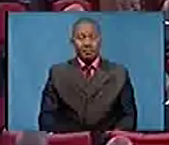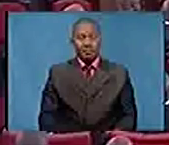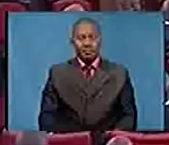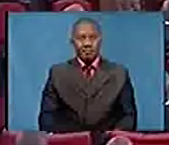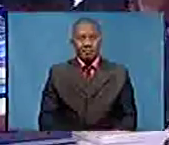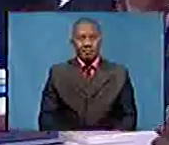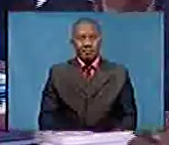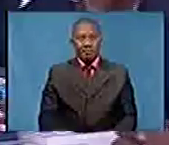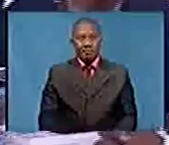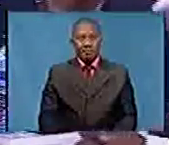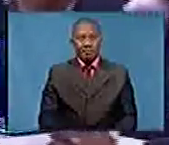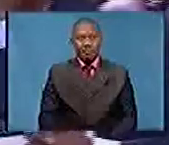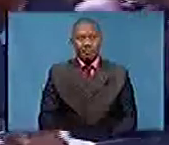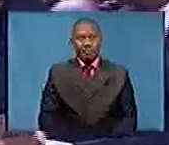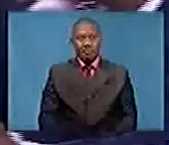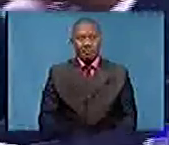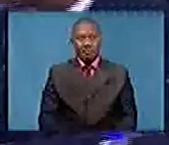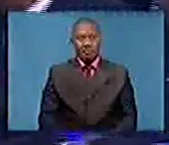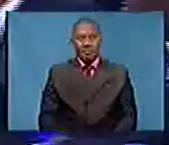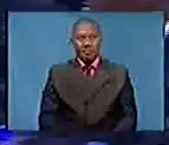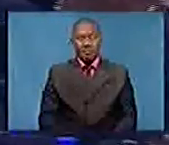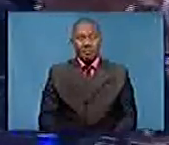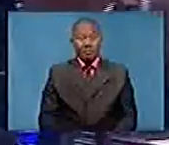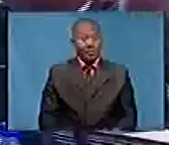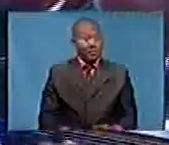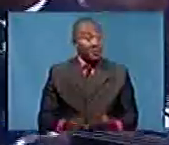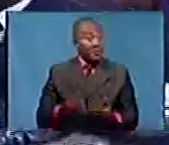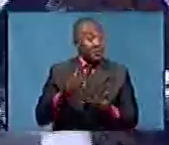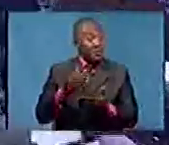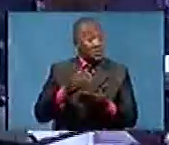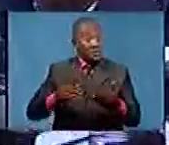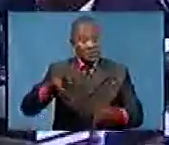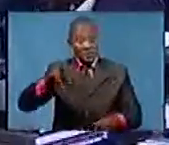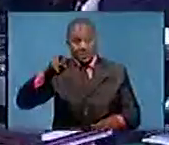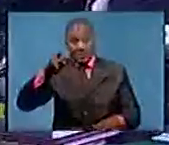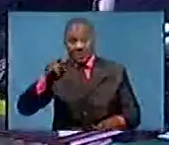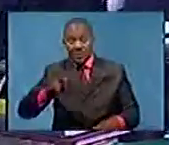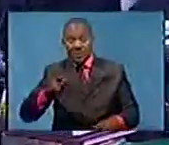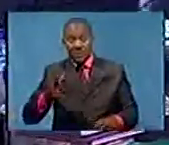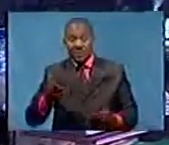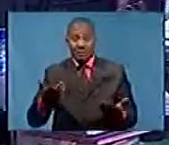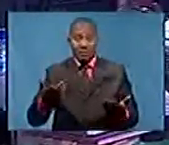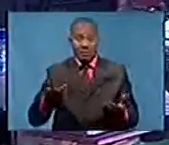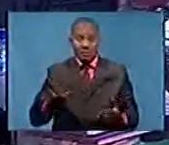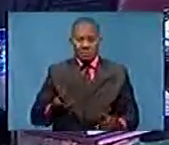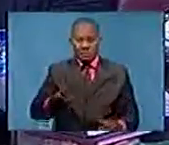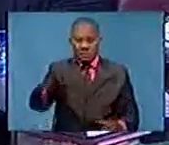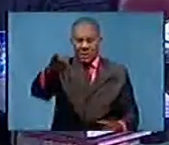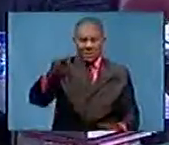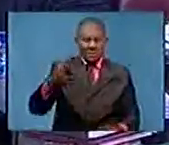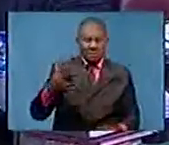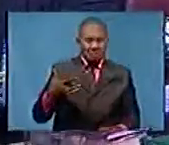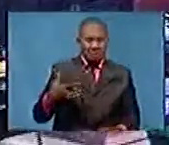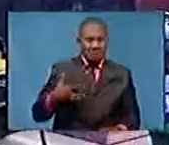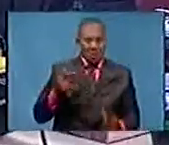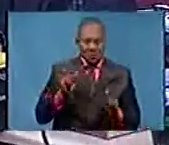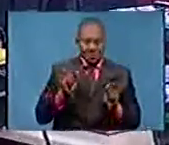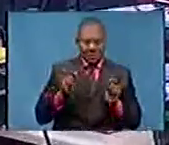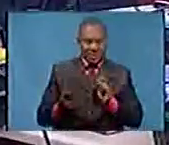These people, some of them have to be watched very, very closely. Can't be sure that this man, there's a change in him.